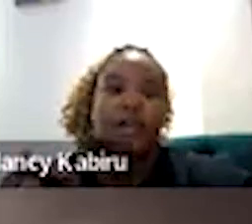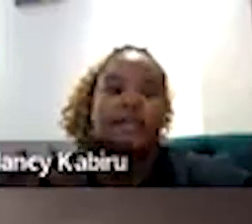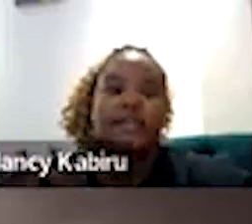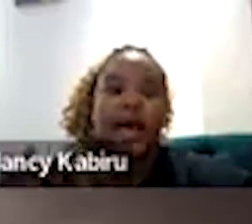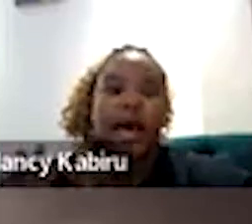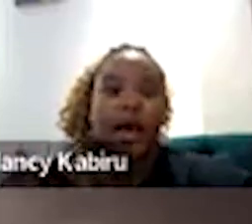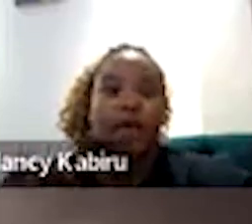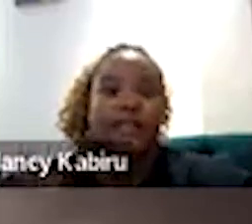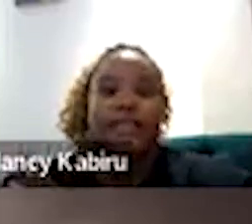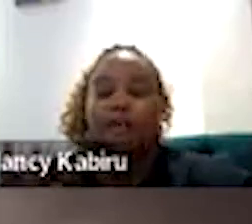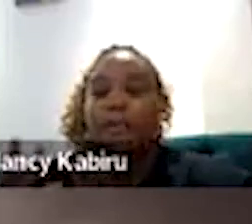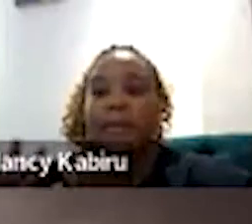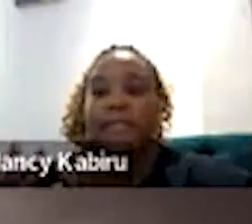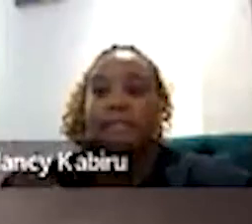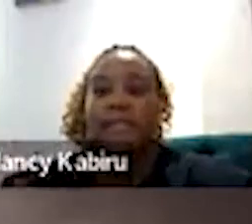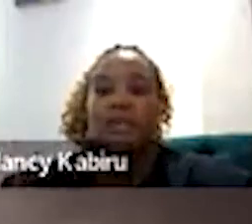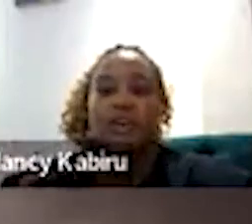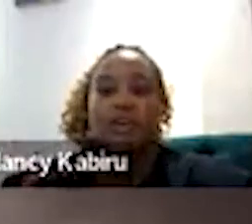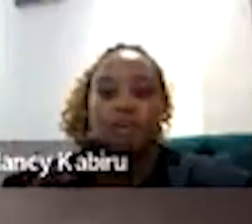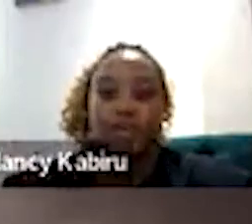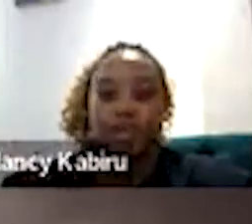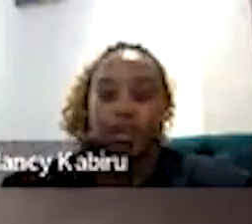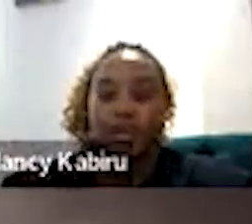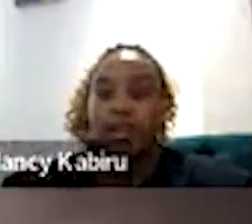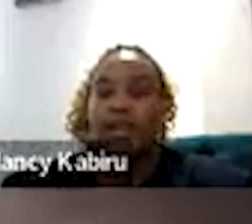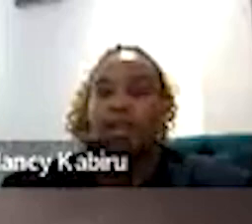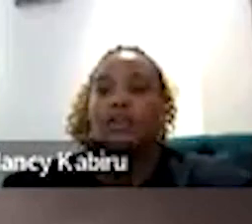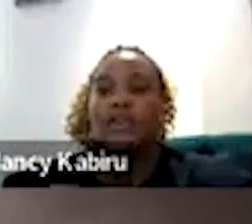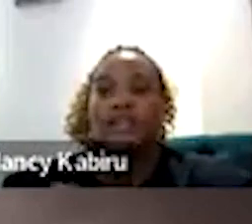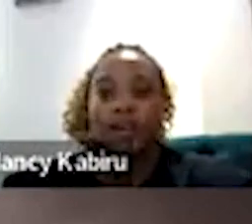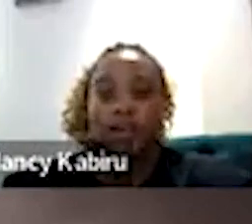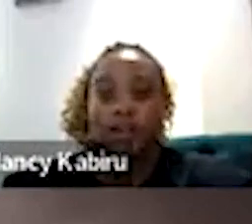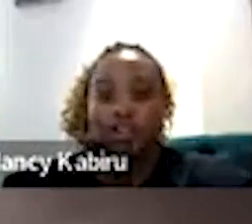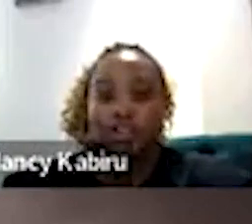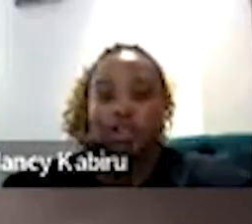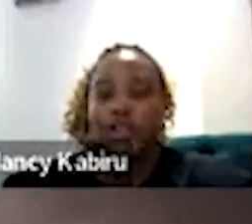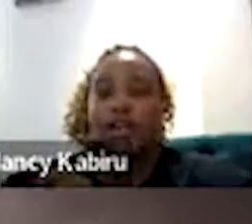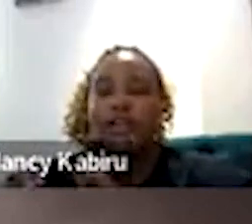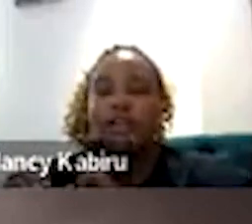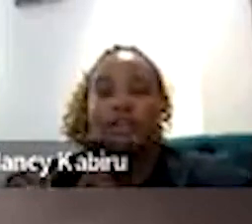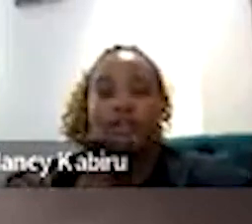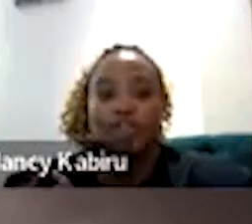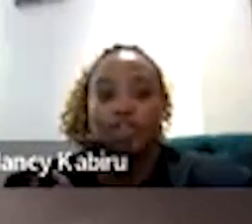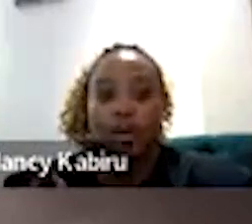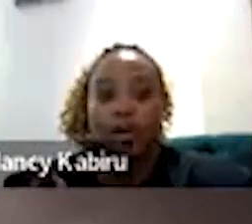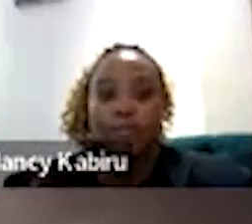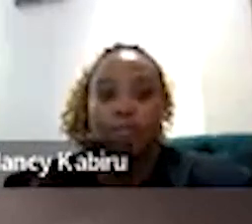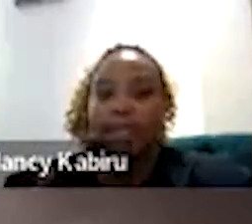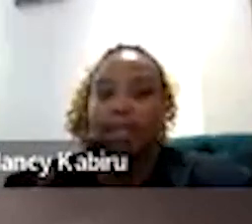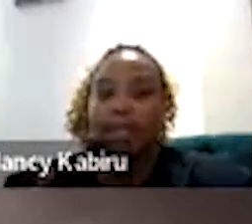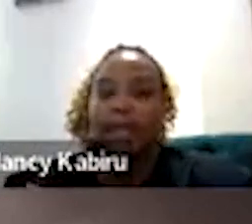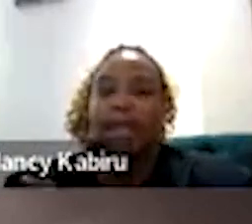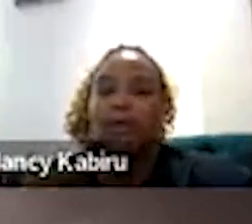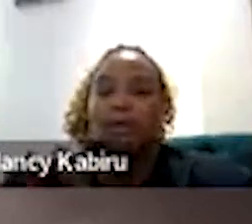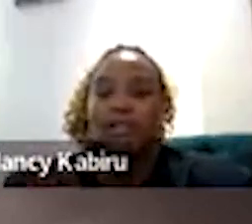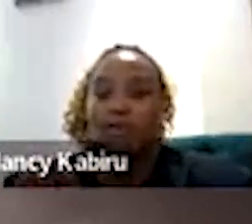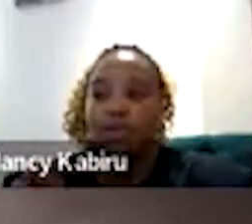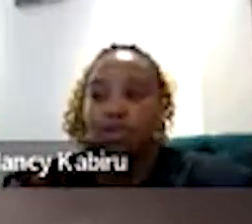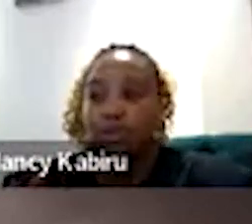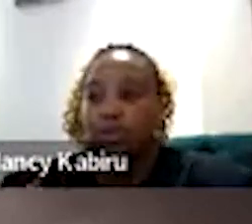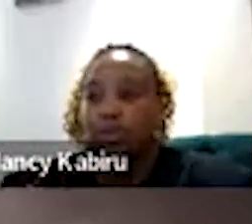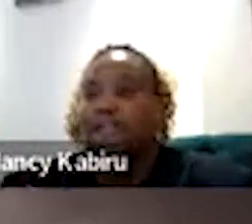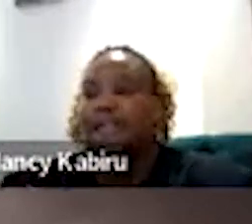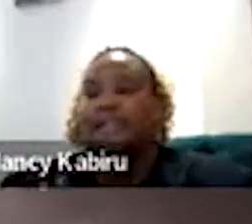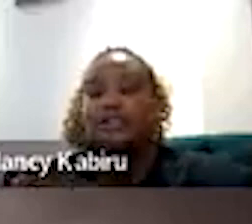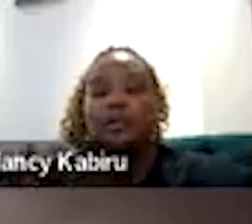organizations is how it encompasses your emotional, your psychological, your social well-being. And what